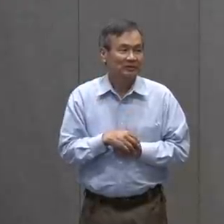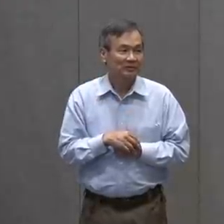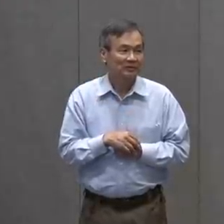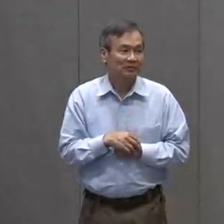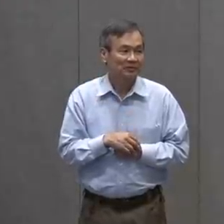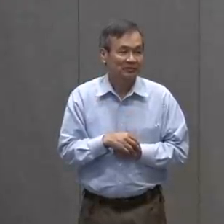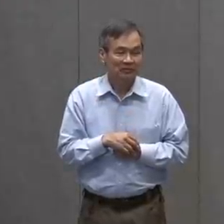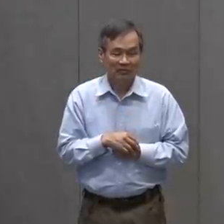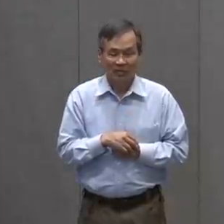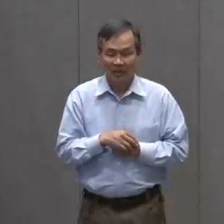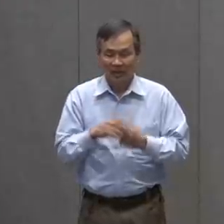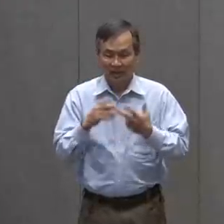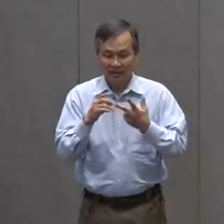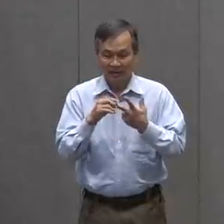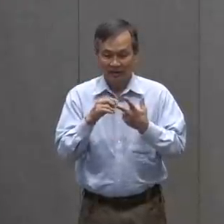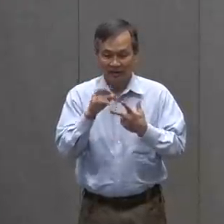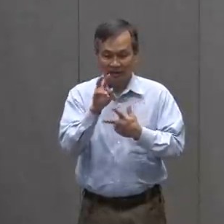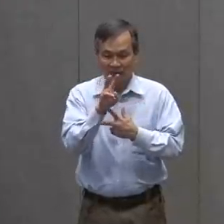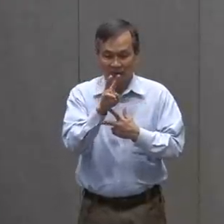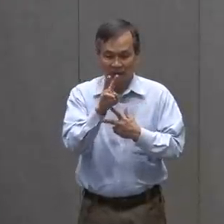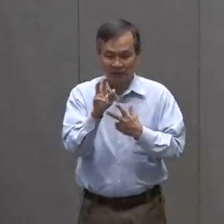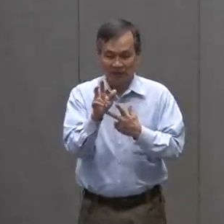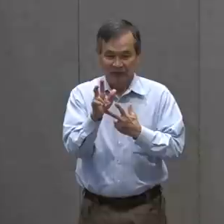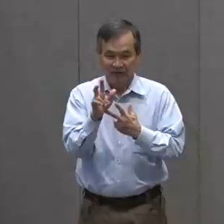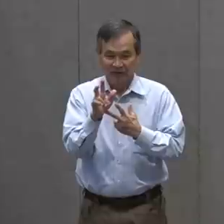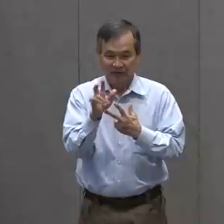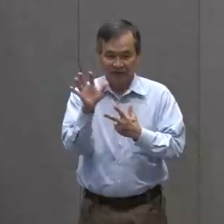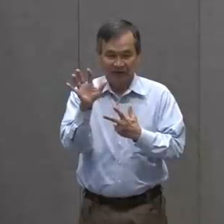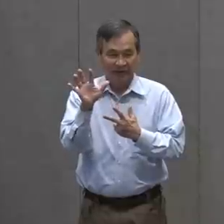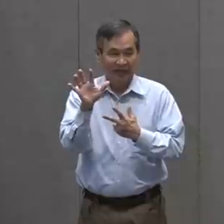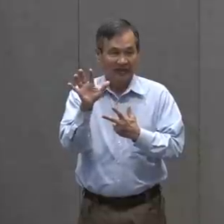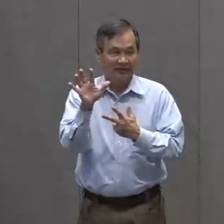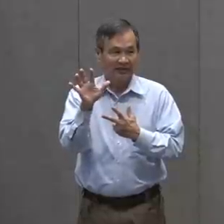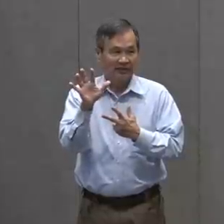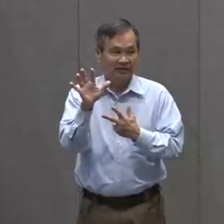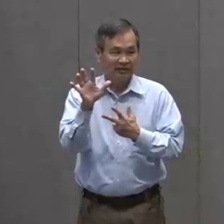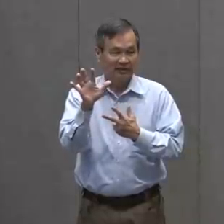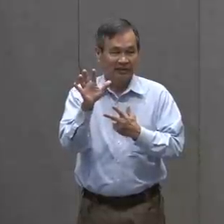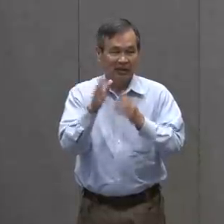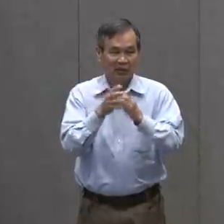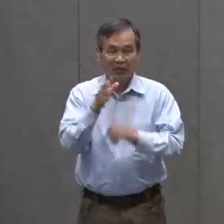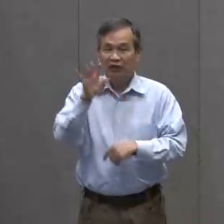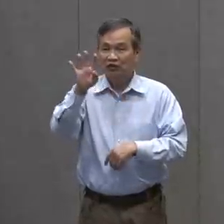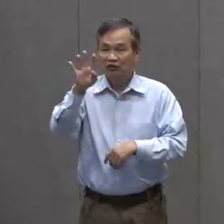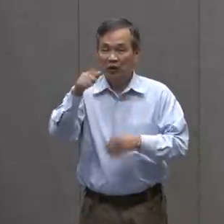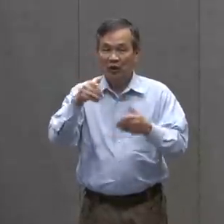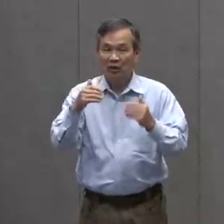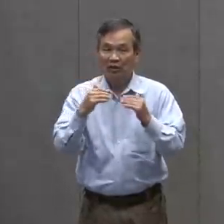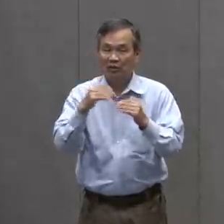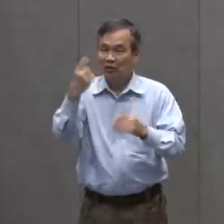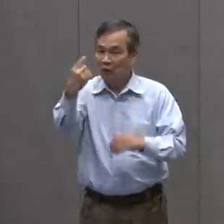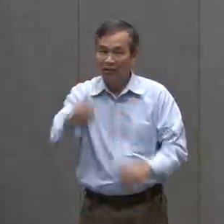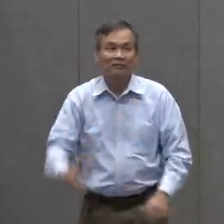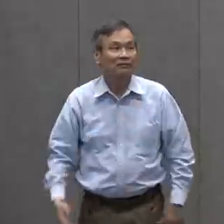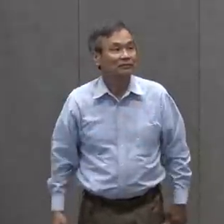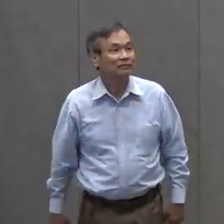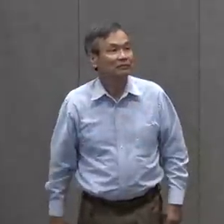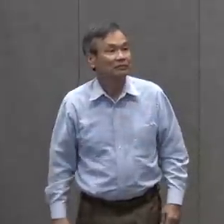So 2 plus 3 is 5, minus 4 would be